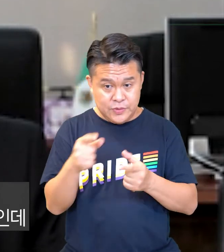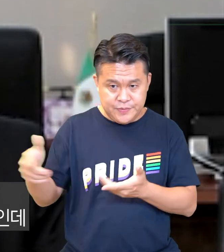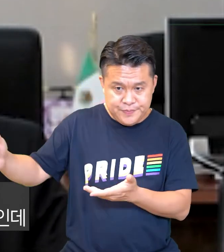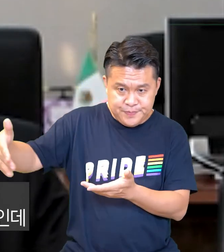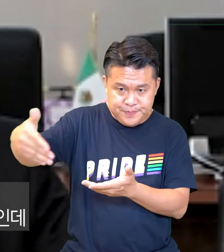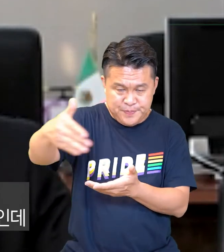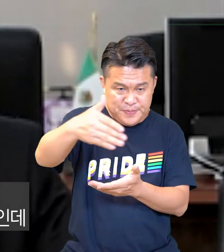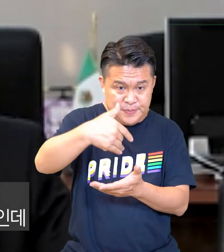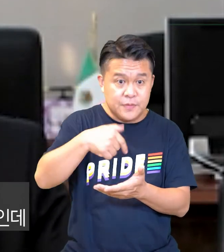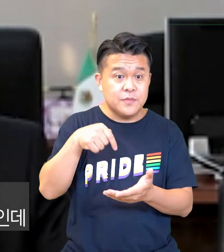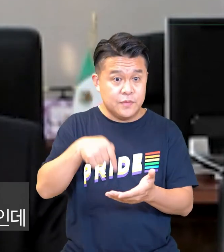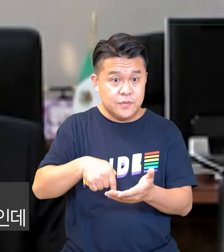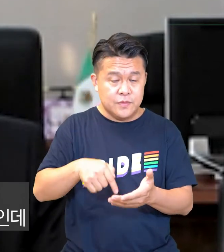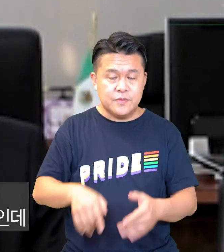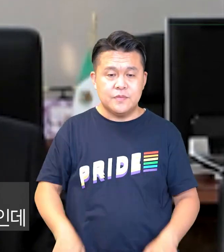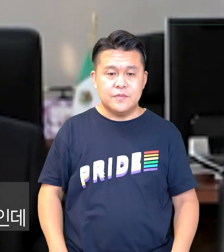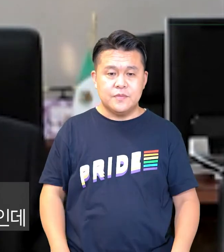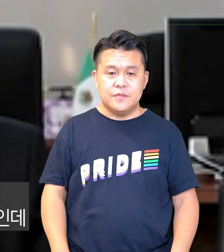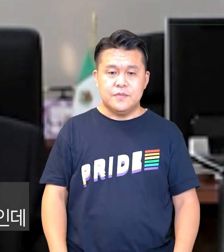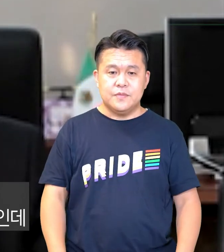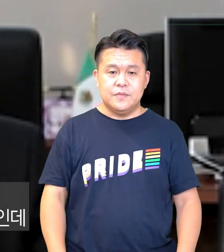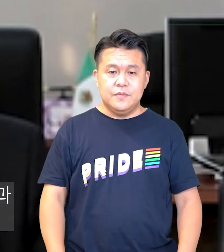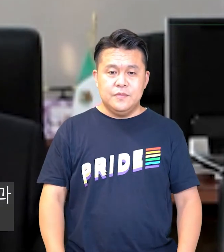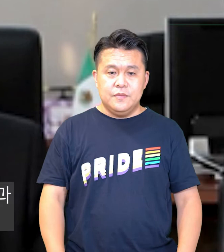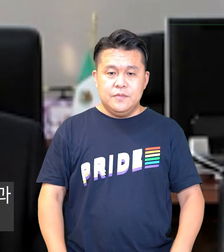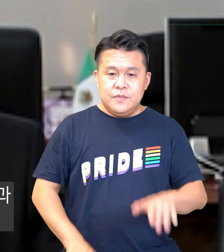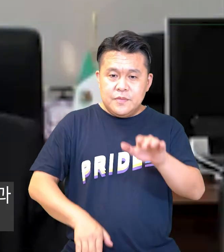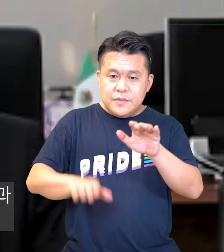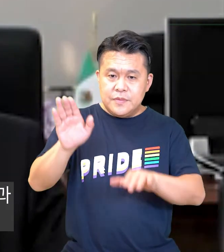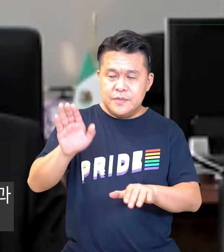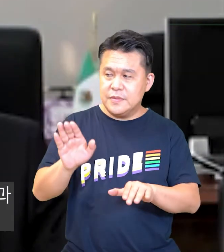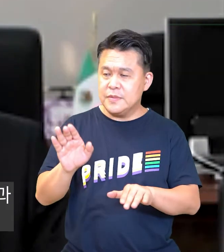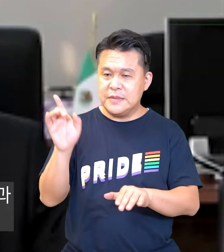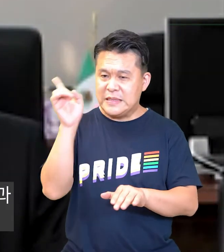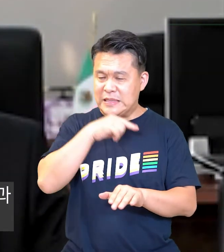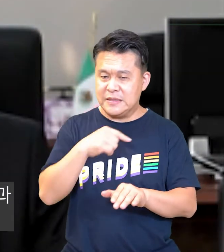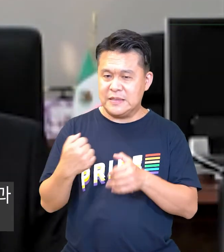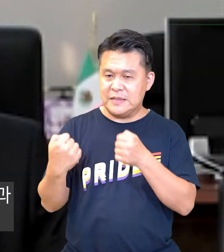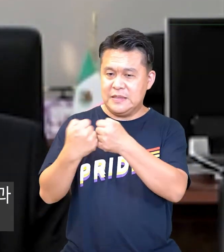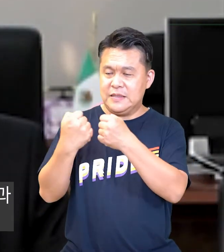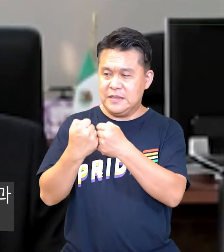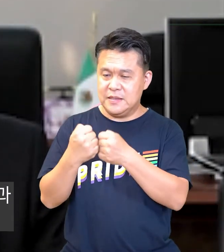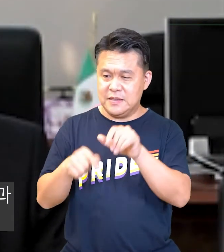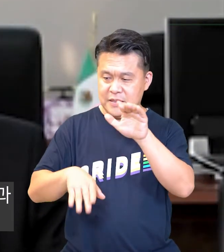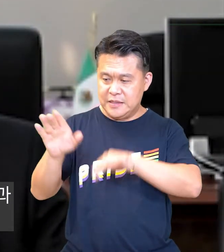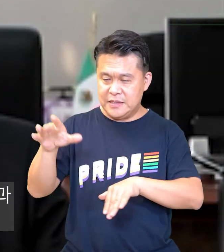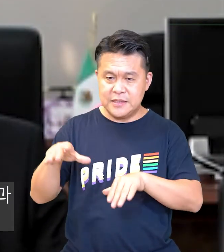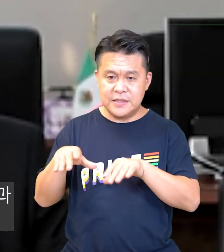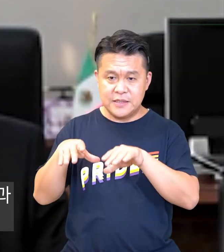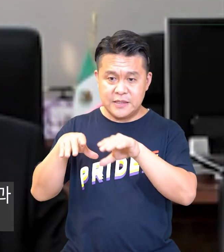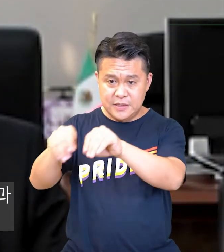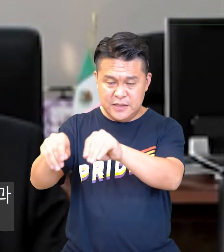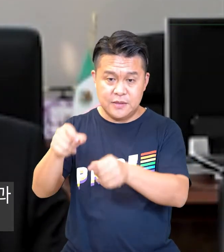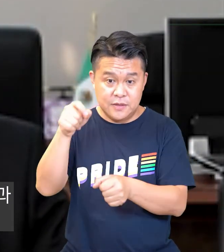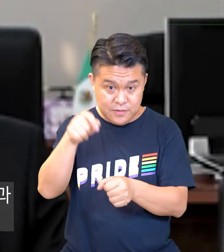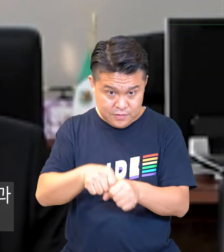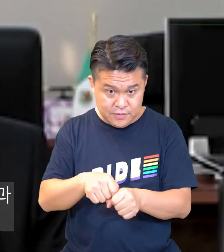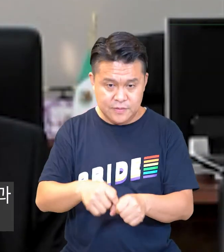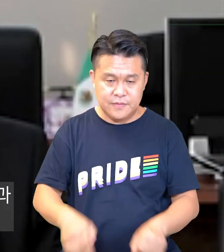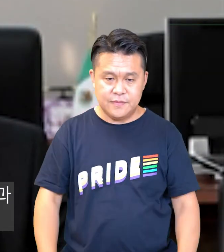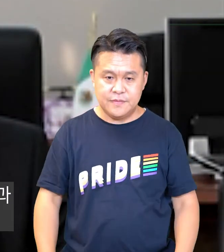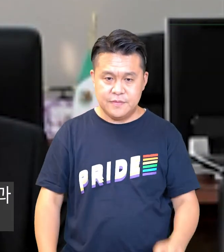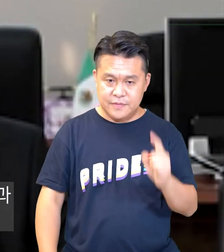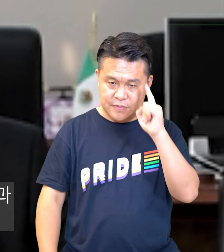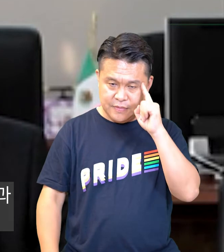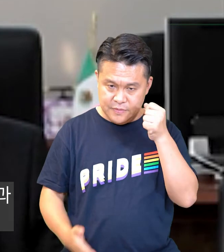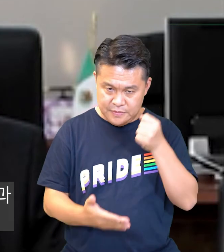surveys on discrimination in Mexico, whose objective is to offer information for decision making